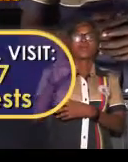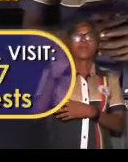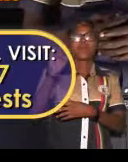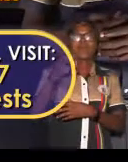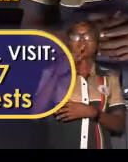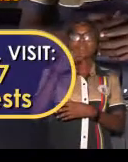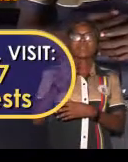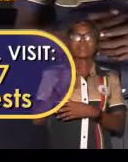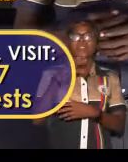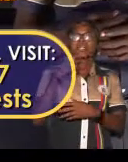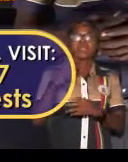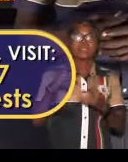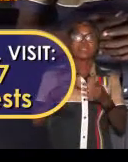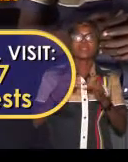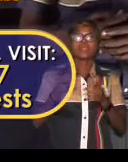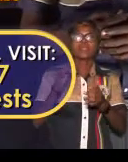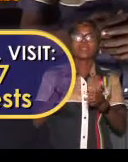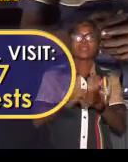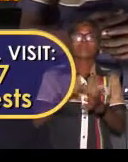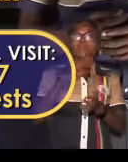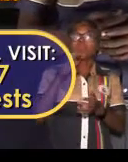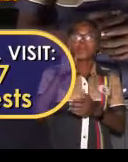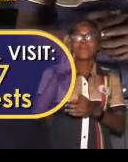bit.ly/LASUBEB tests. The link again is